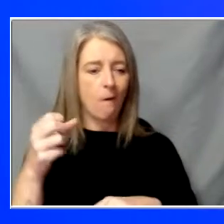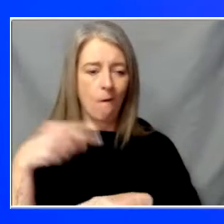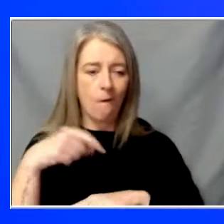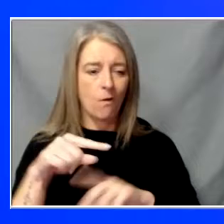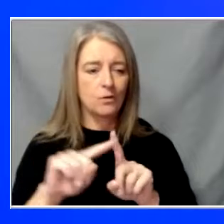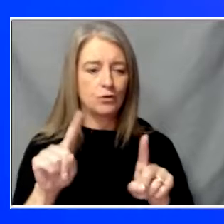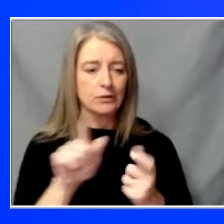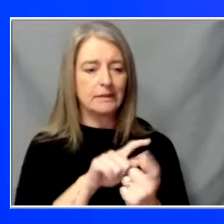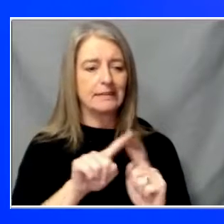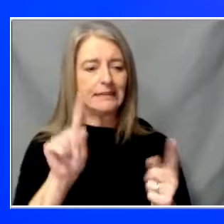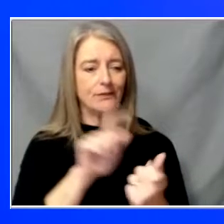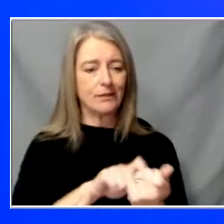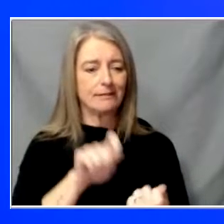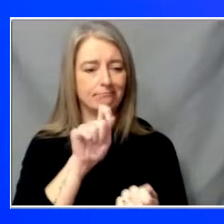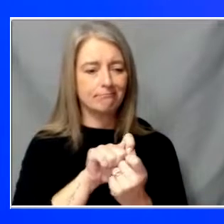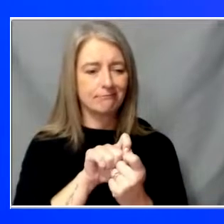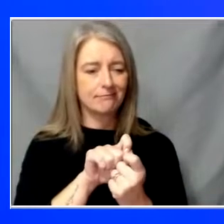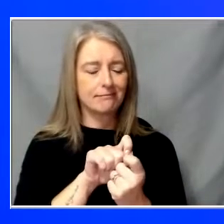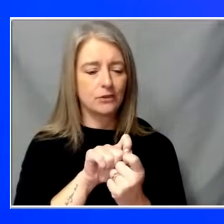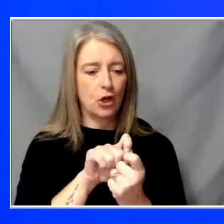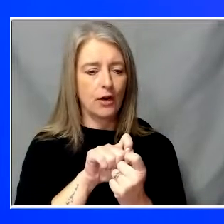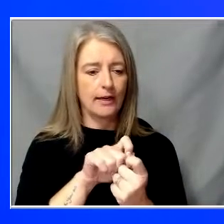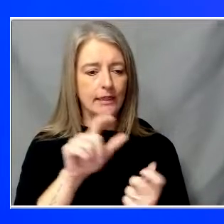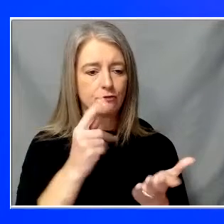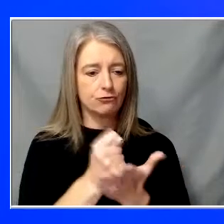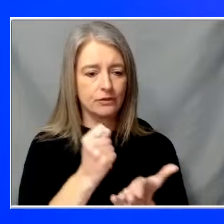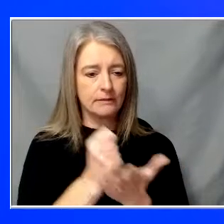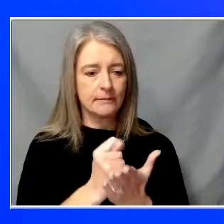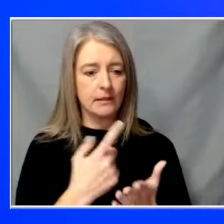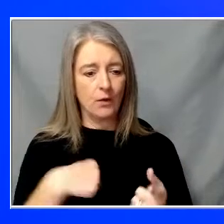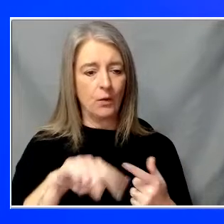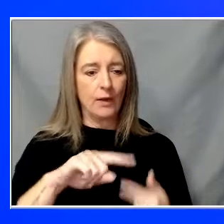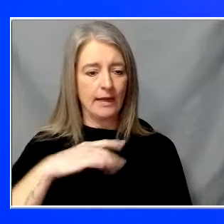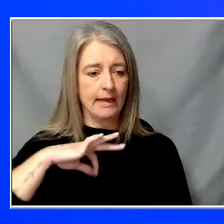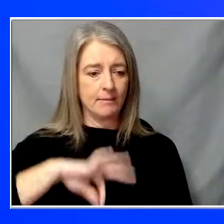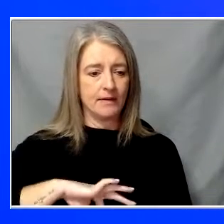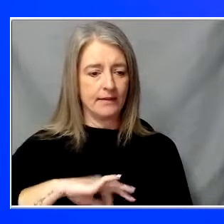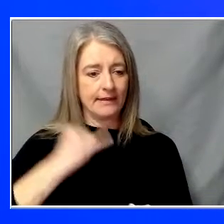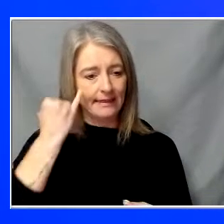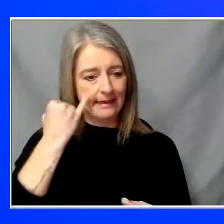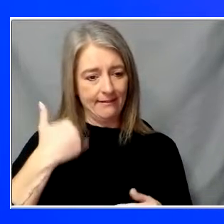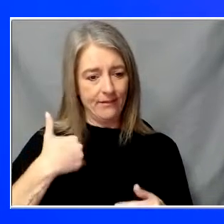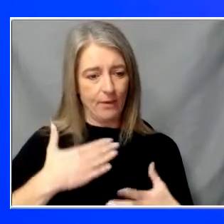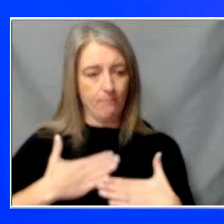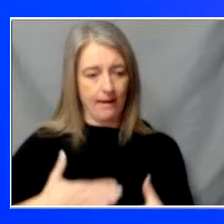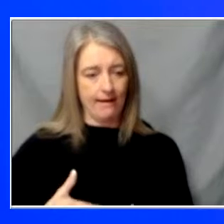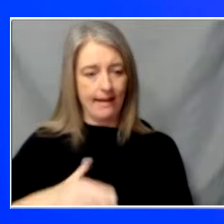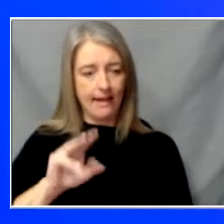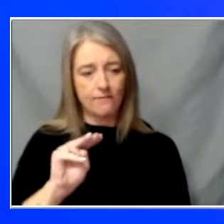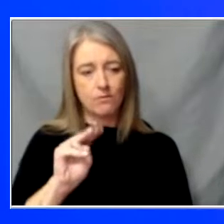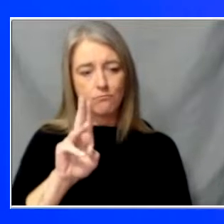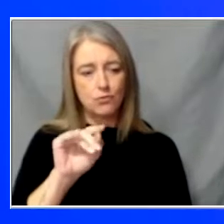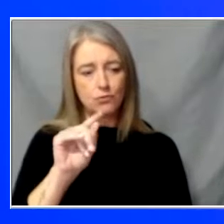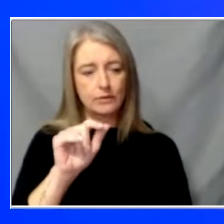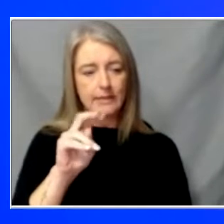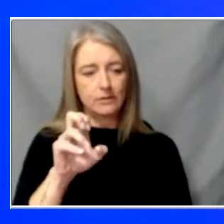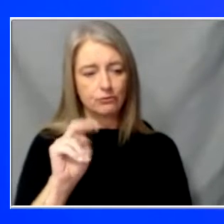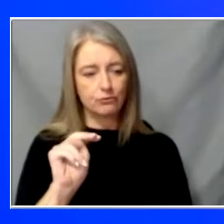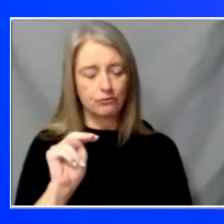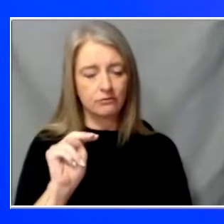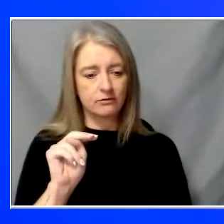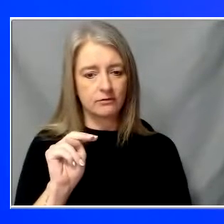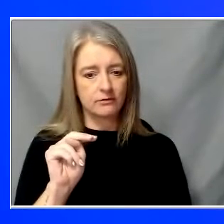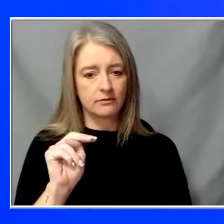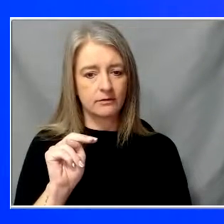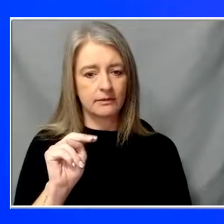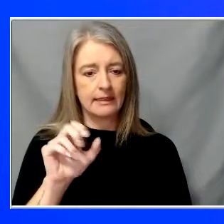many people can be benefited if they carry this mutation, and to the point it can be